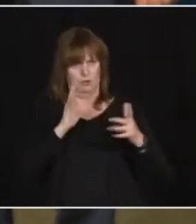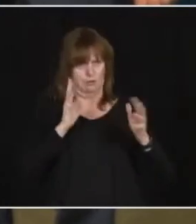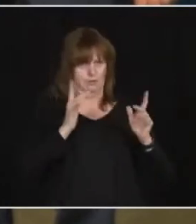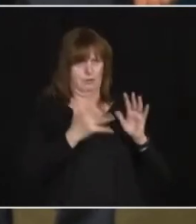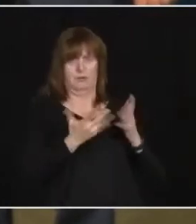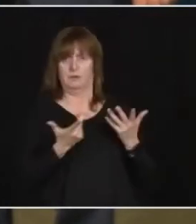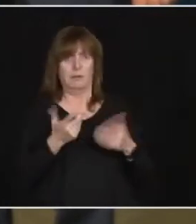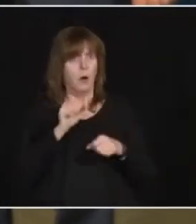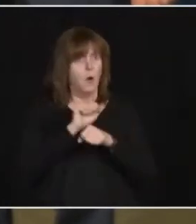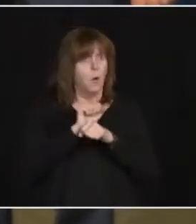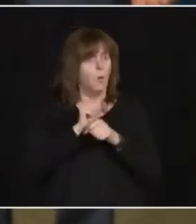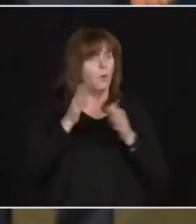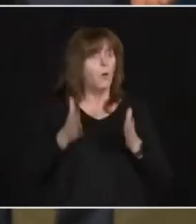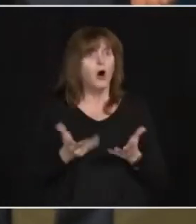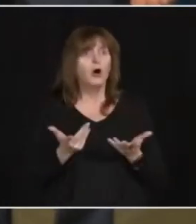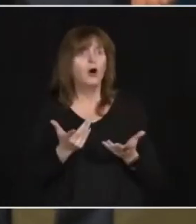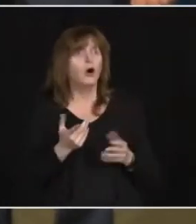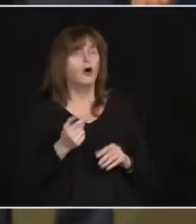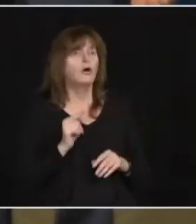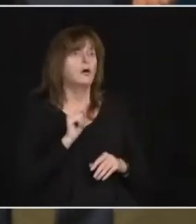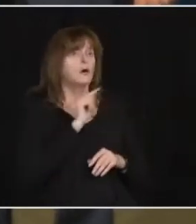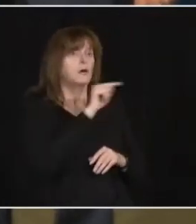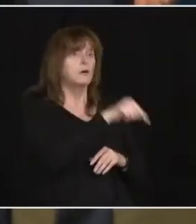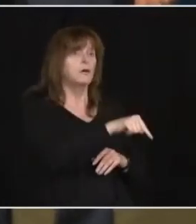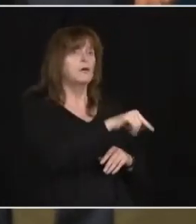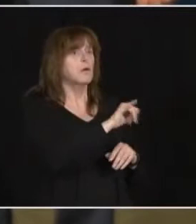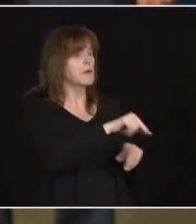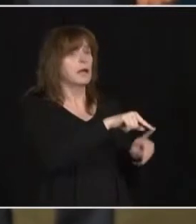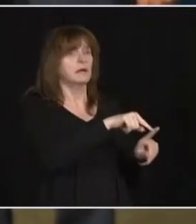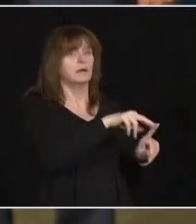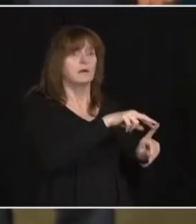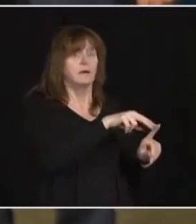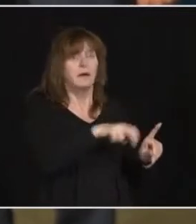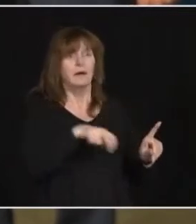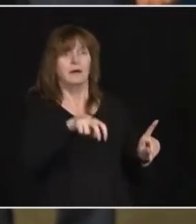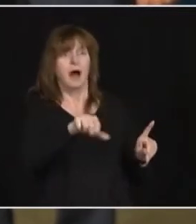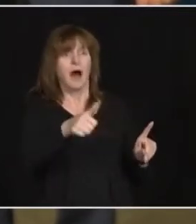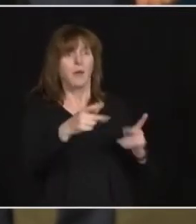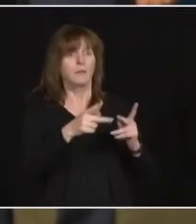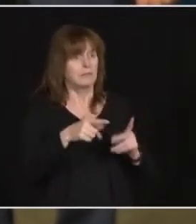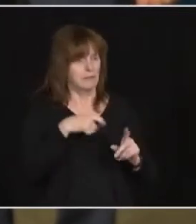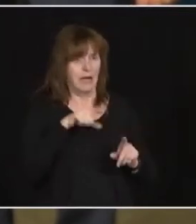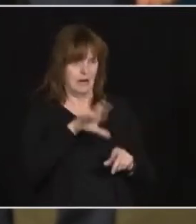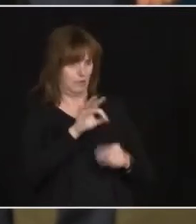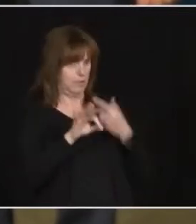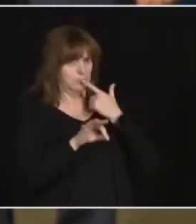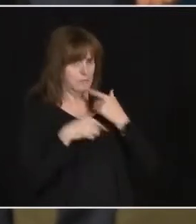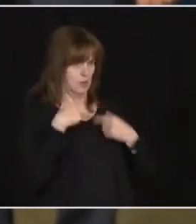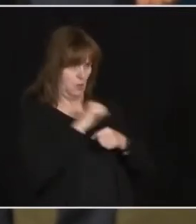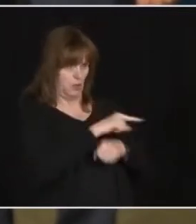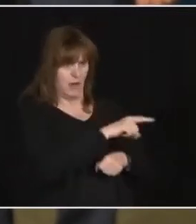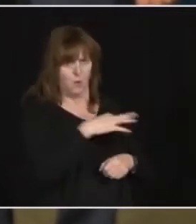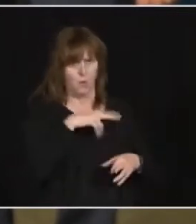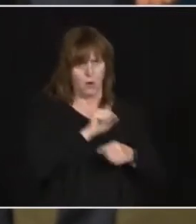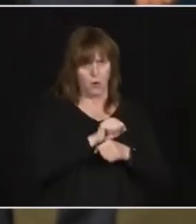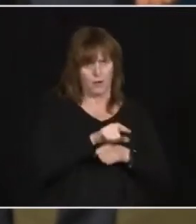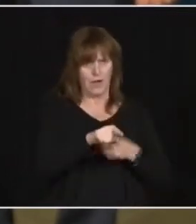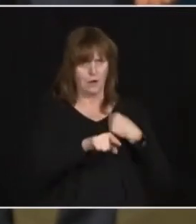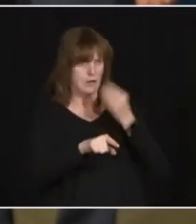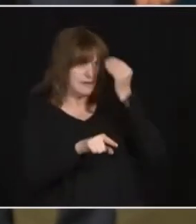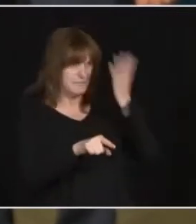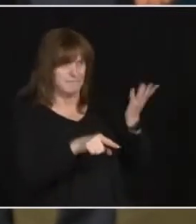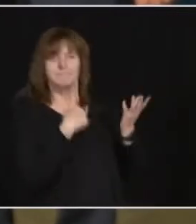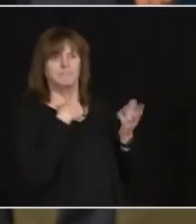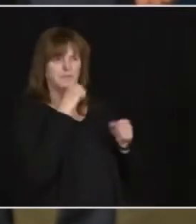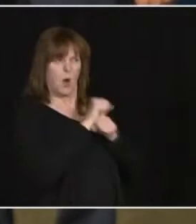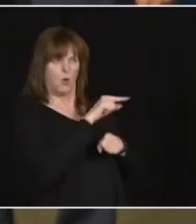working in one home only, they will have to choose, and they need time to give their employers their decision, and for